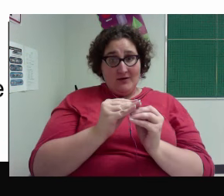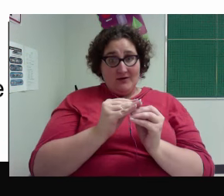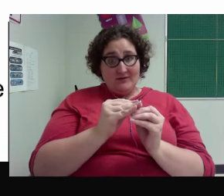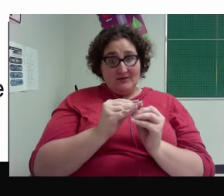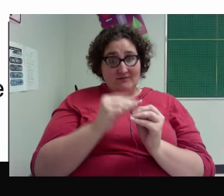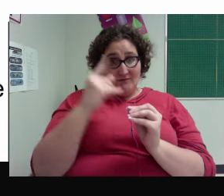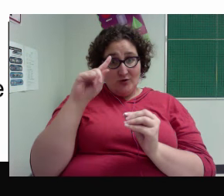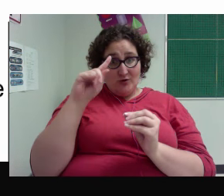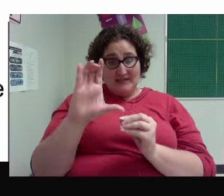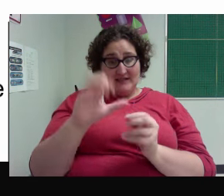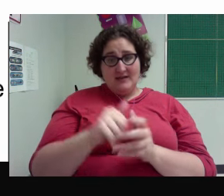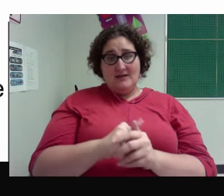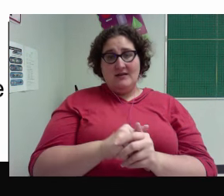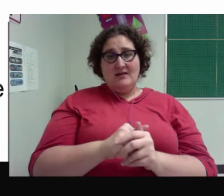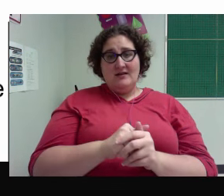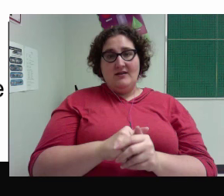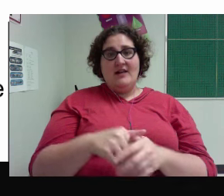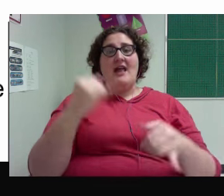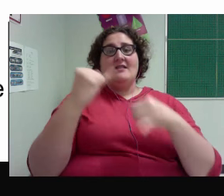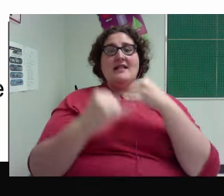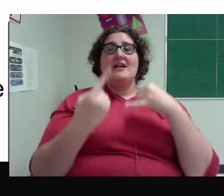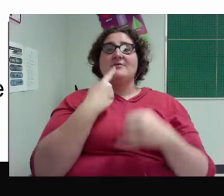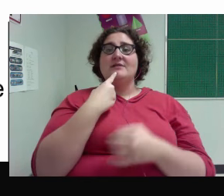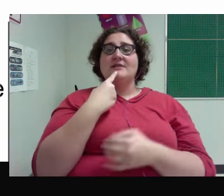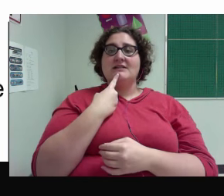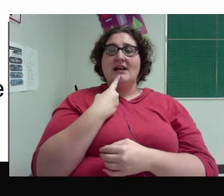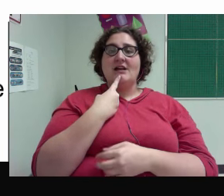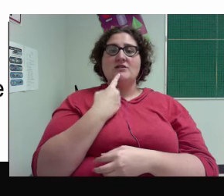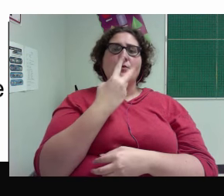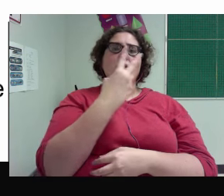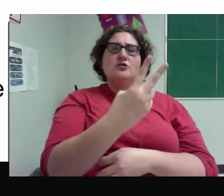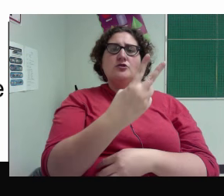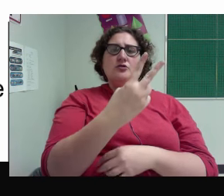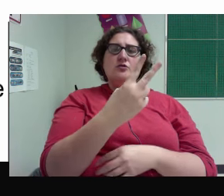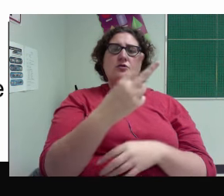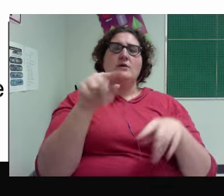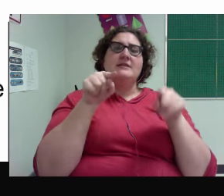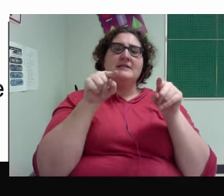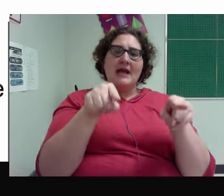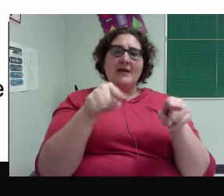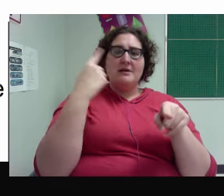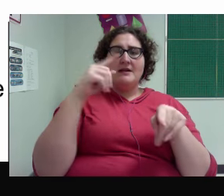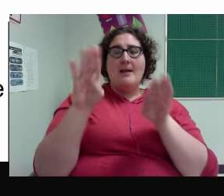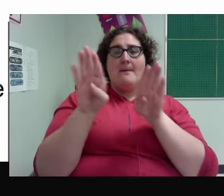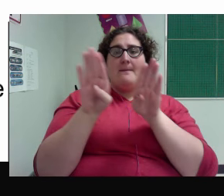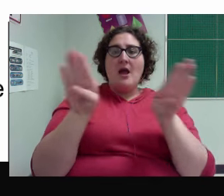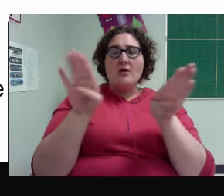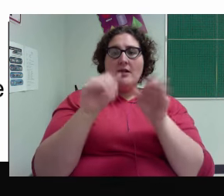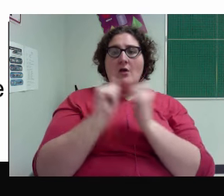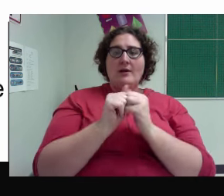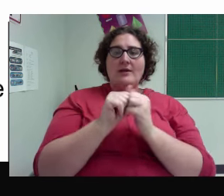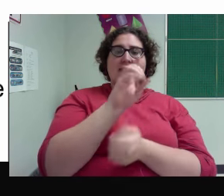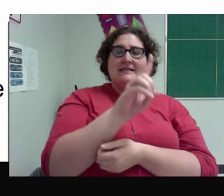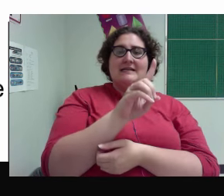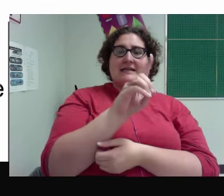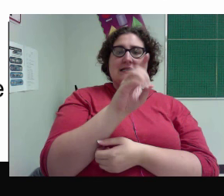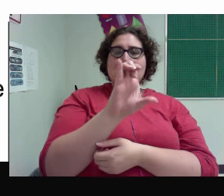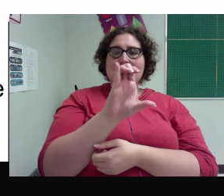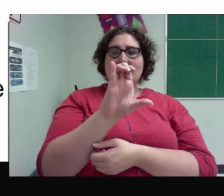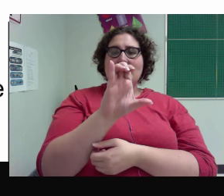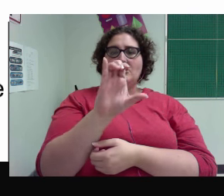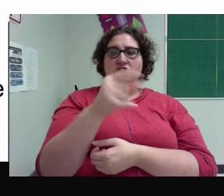Okay, and then the last one says, what are two segments that are parallel to plane DCGH? So first we got to